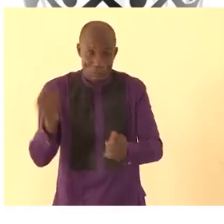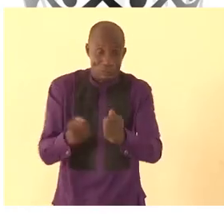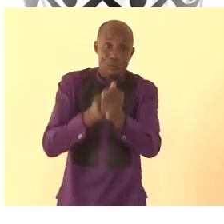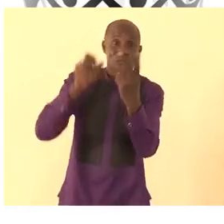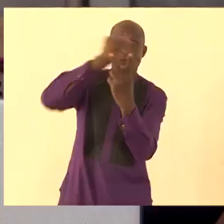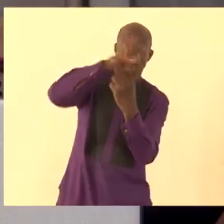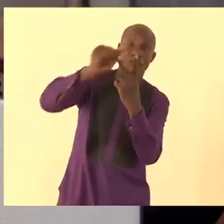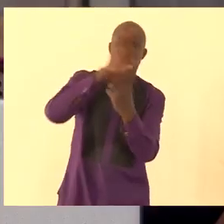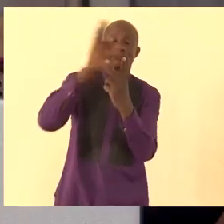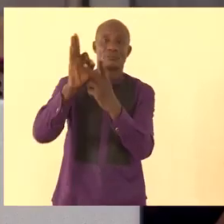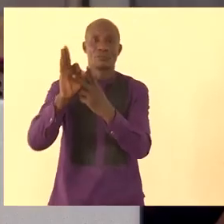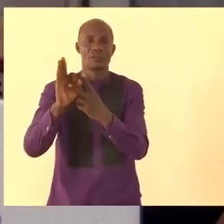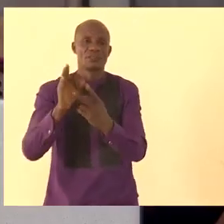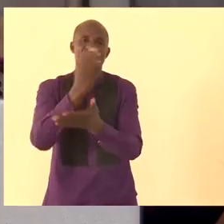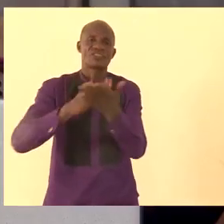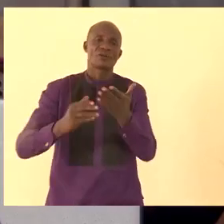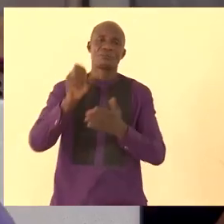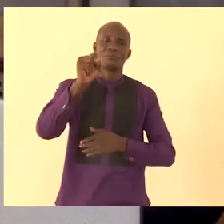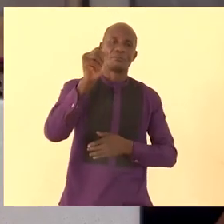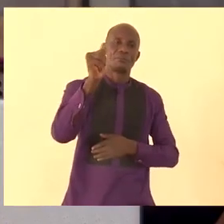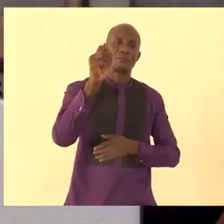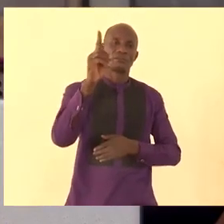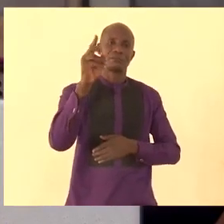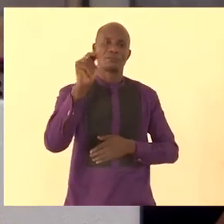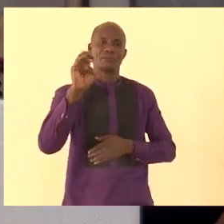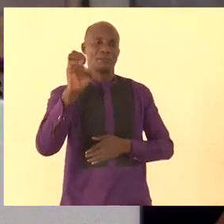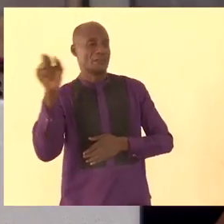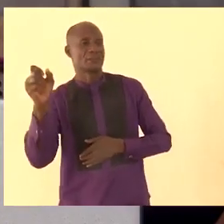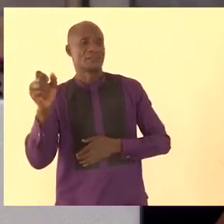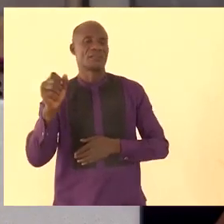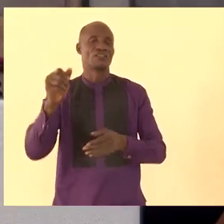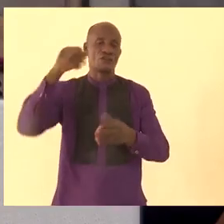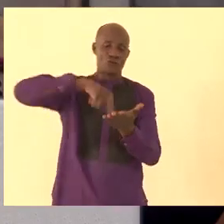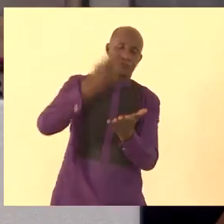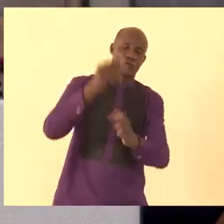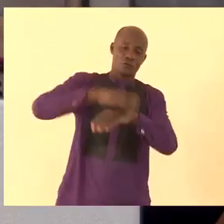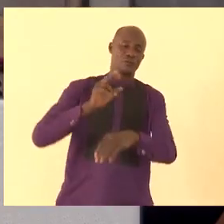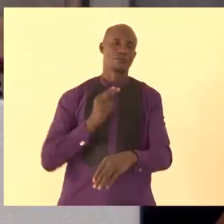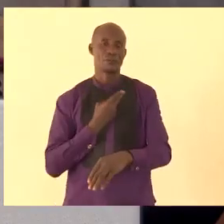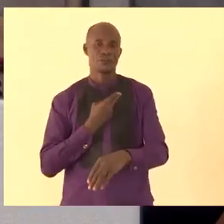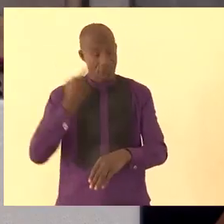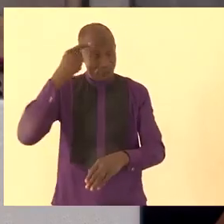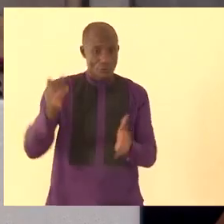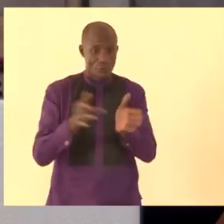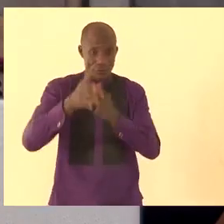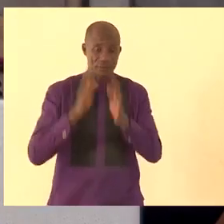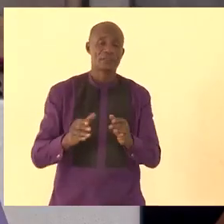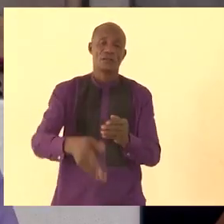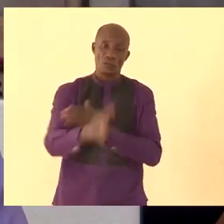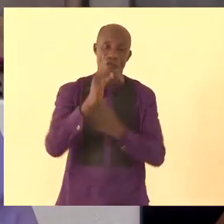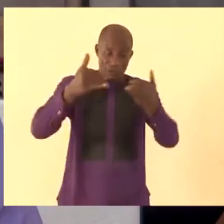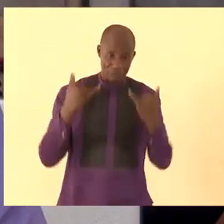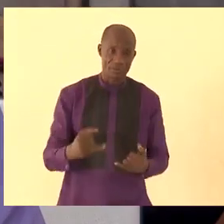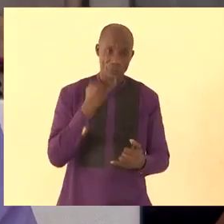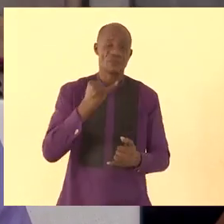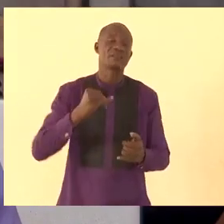fornication and adultery, a certain sadness descends upon us. For the Christian, God's presence is the source of